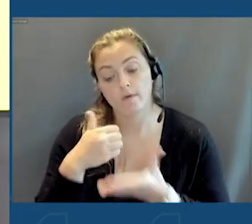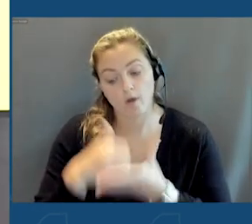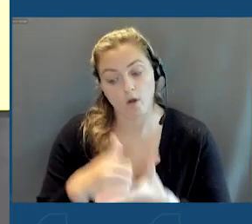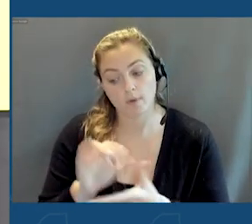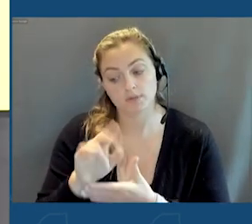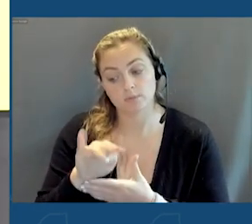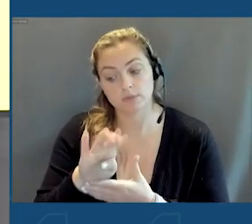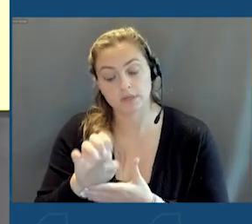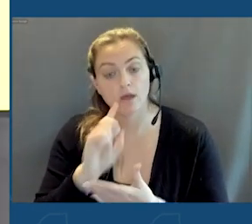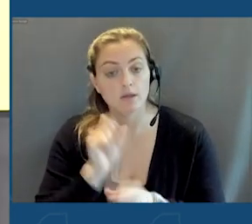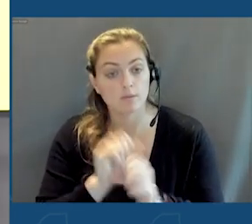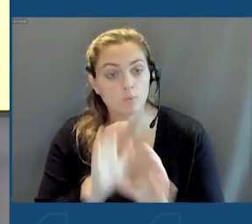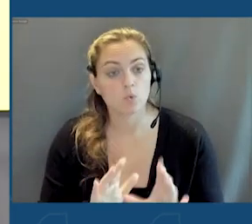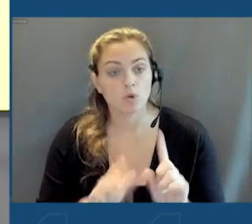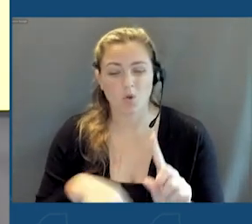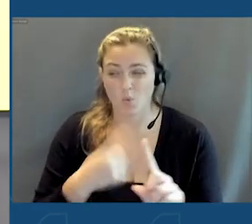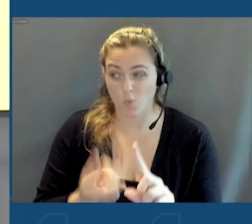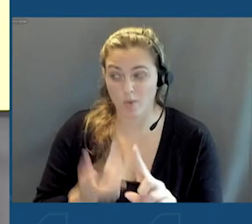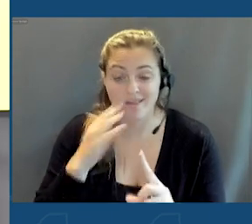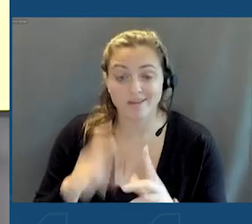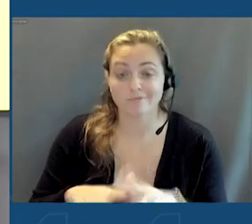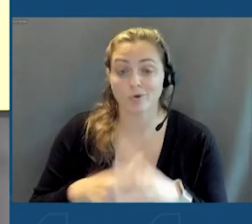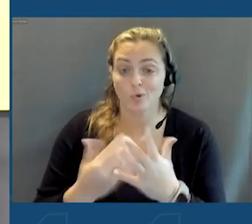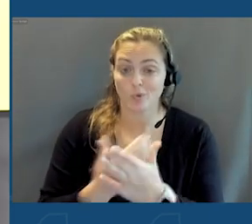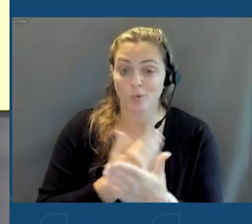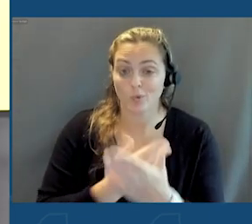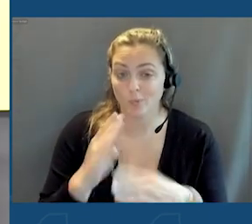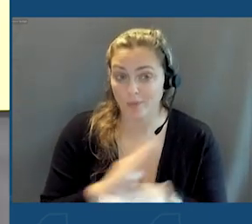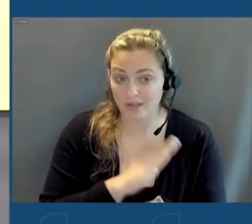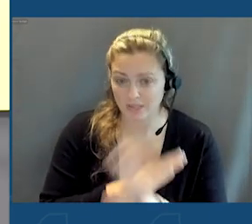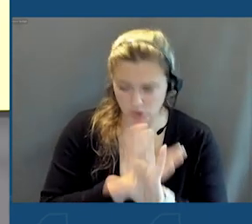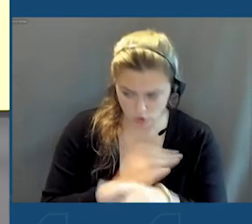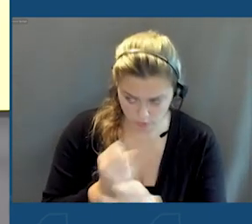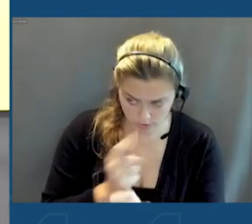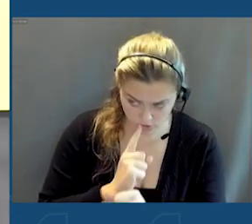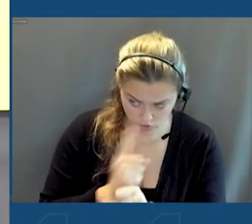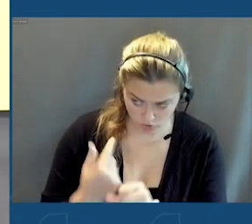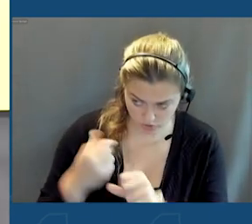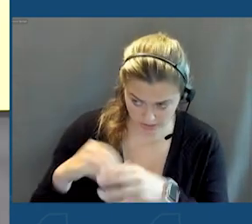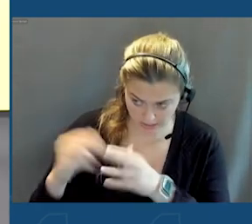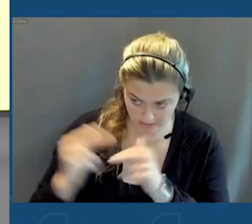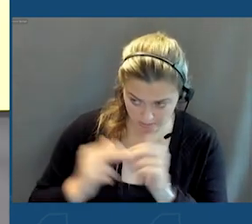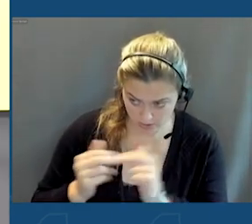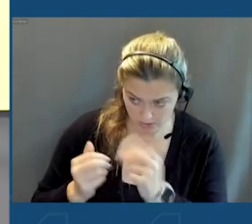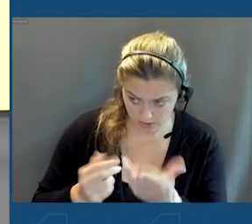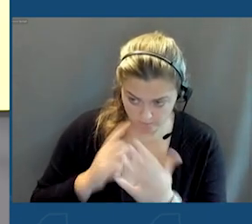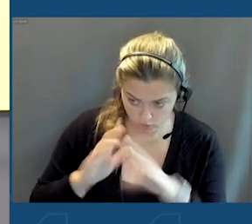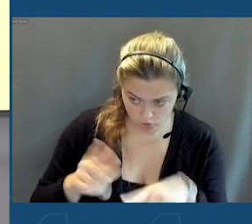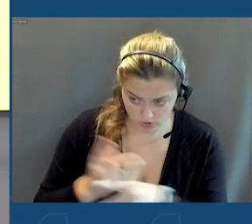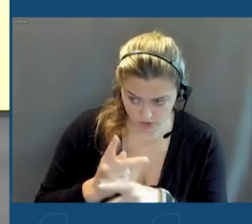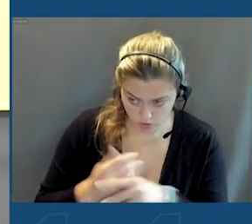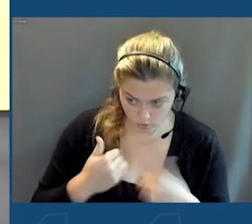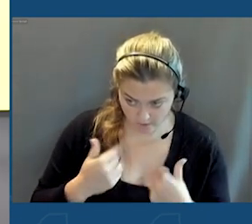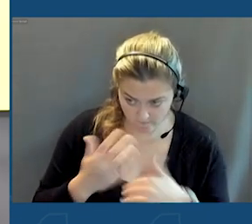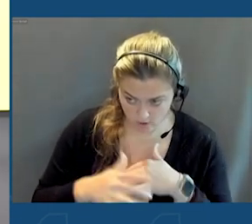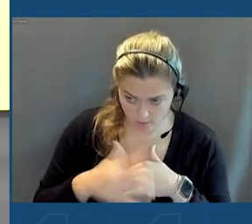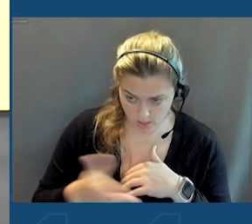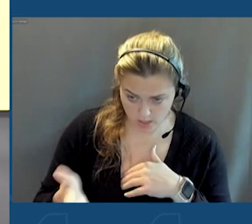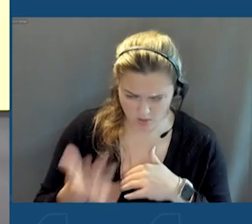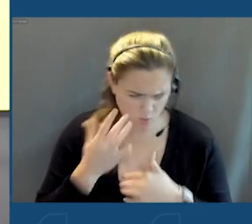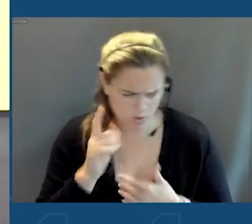You know what I tell employers when they're putting up a new business? I said, did you make room in your building for child care? Why do I need child